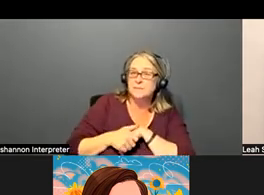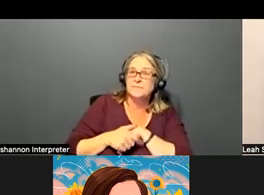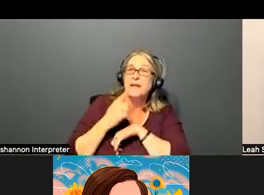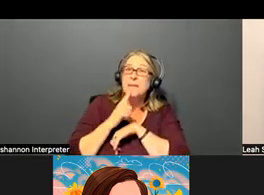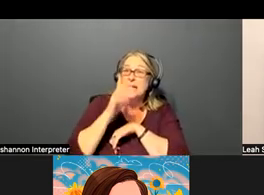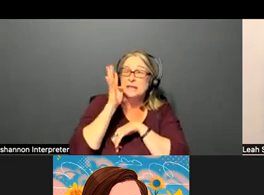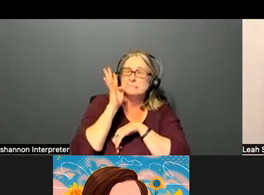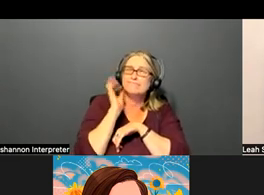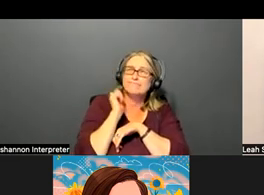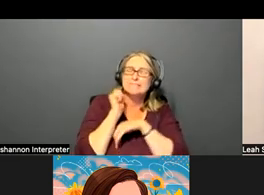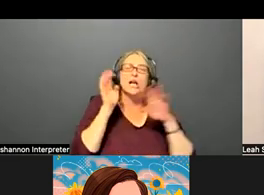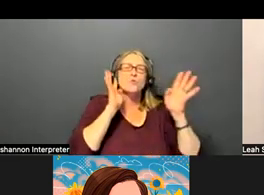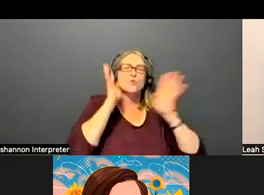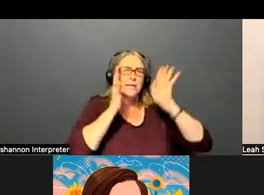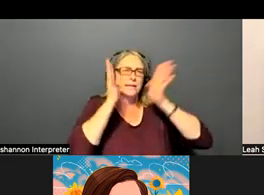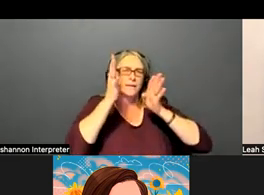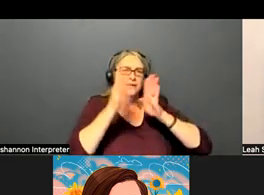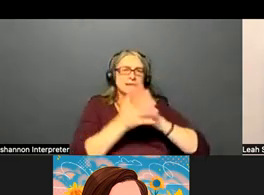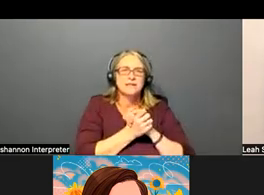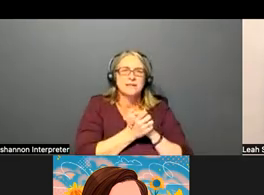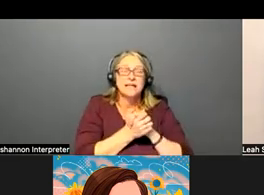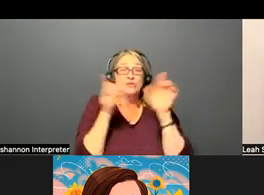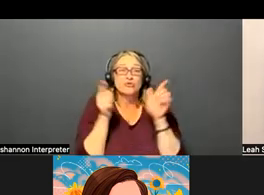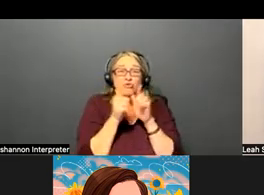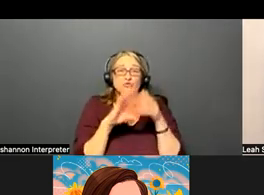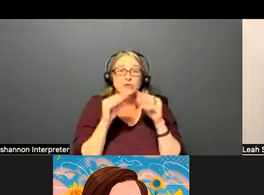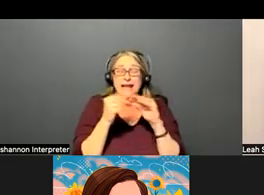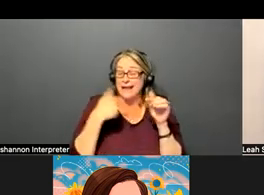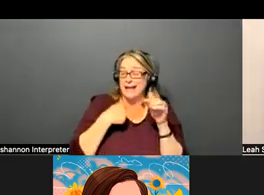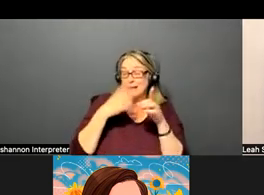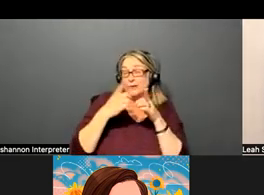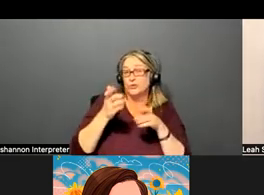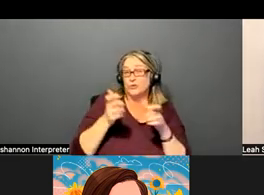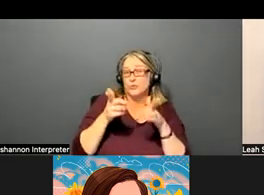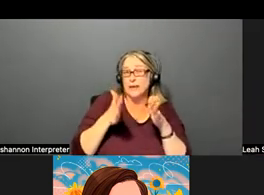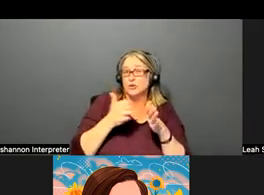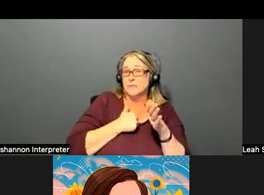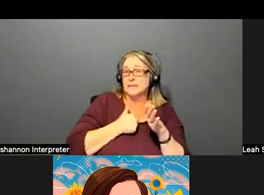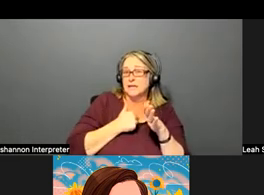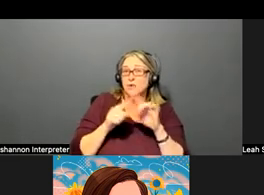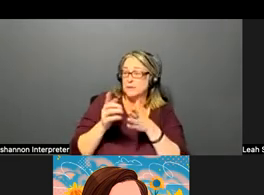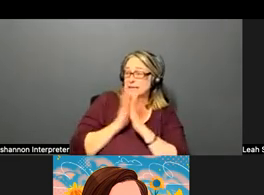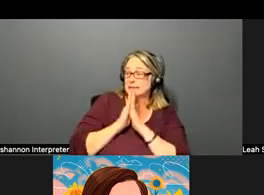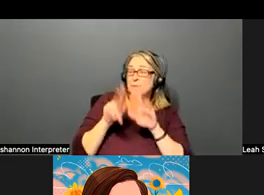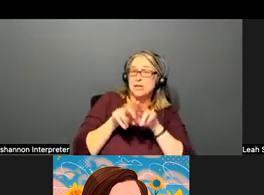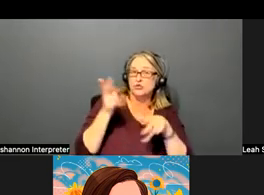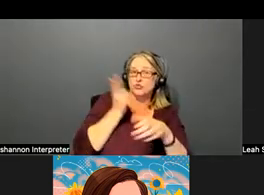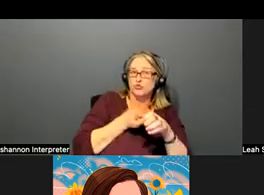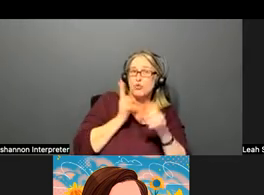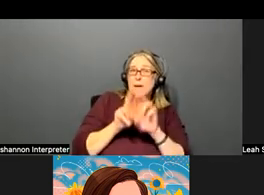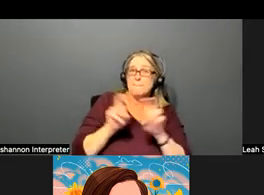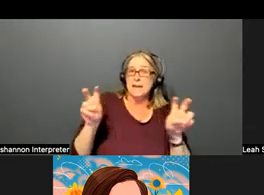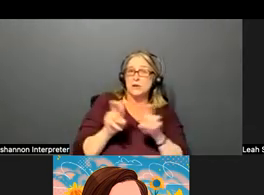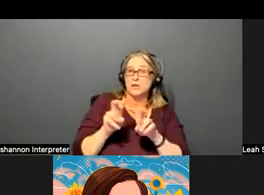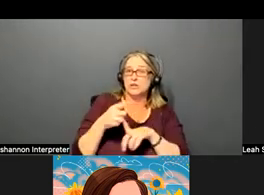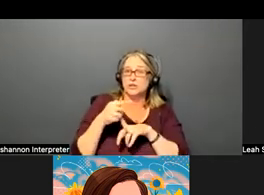created. A small short story, I had a director one time who was asked to be on a panel, and she was